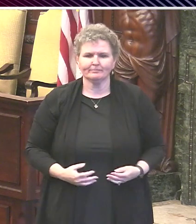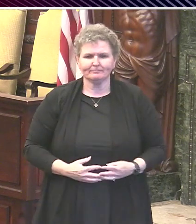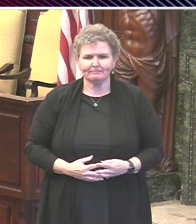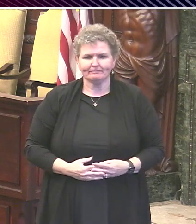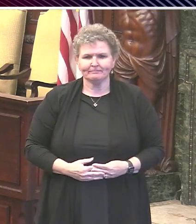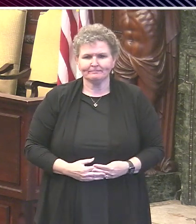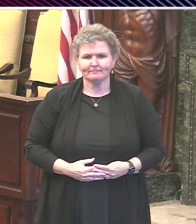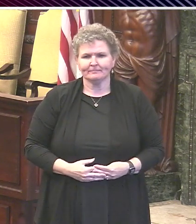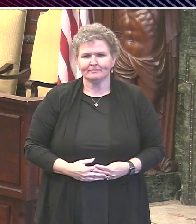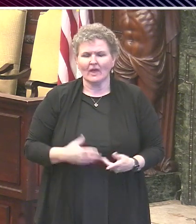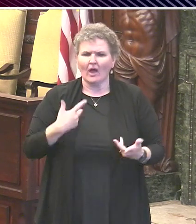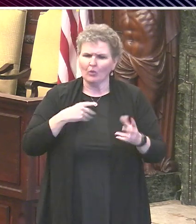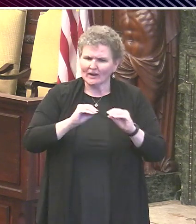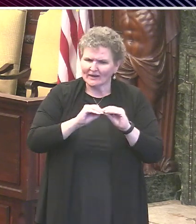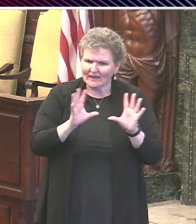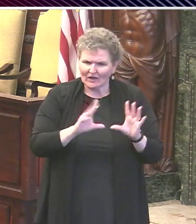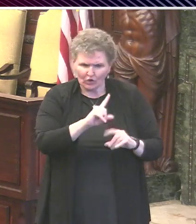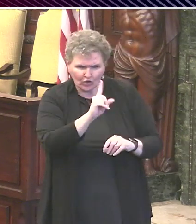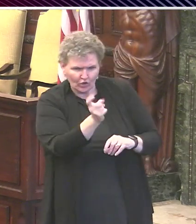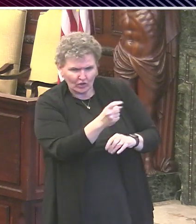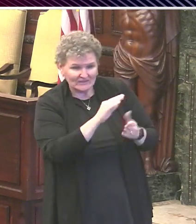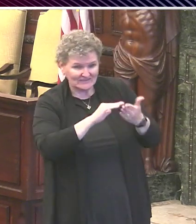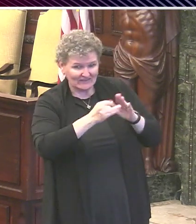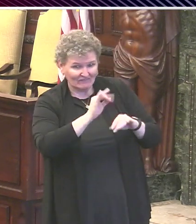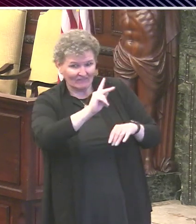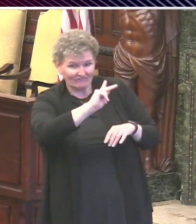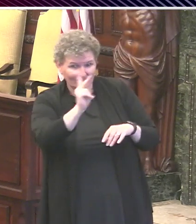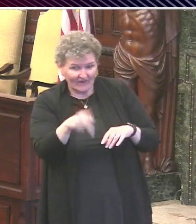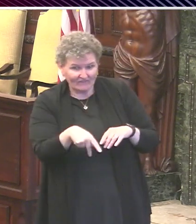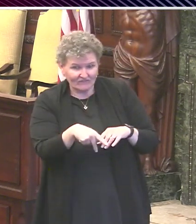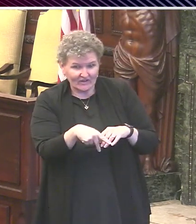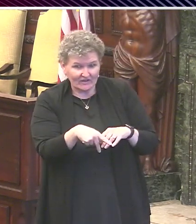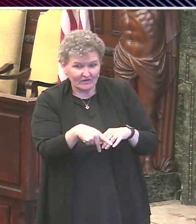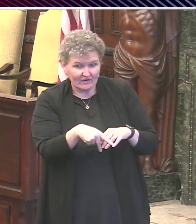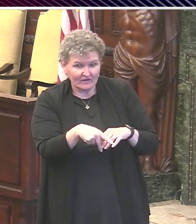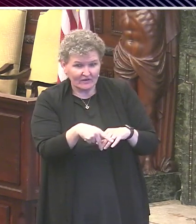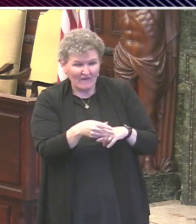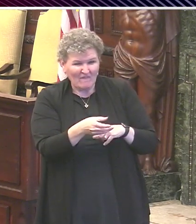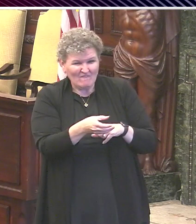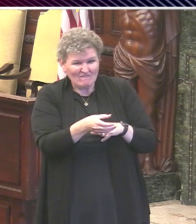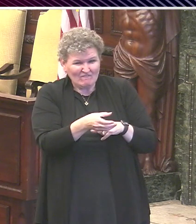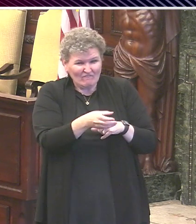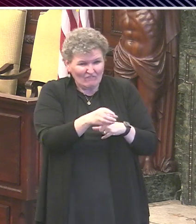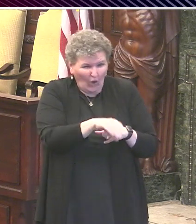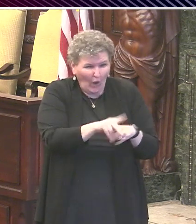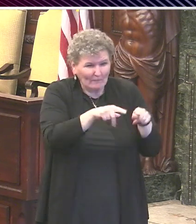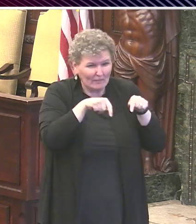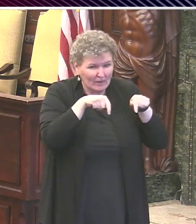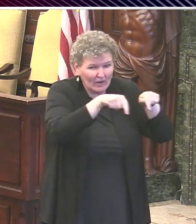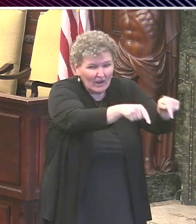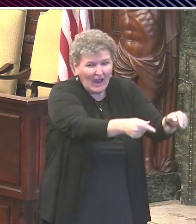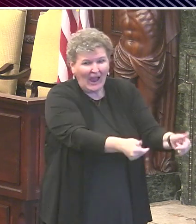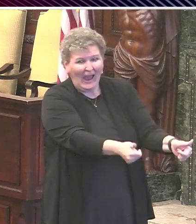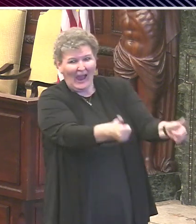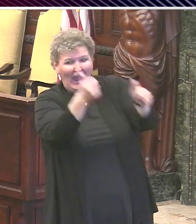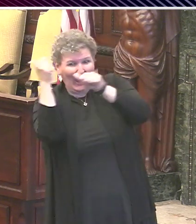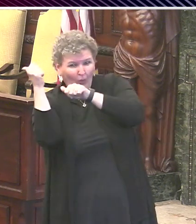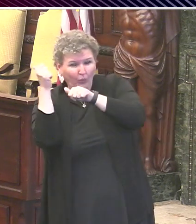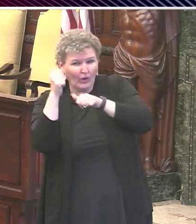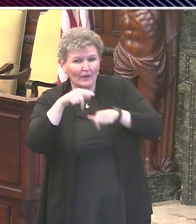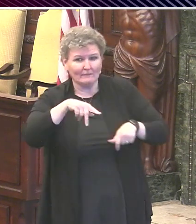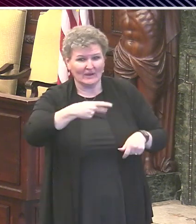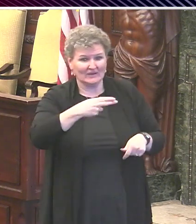to be sure, is the city going to forcibly remove individuals that don't comply with the vacate order at the PHA